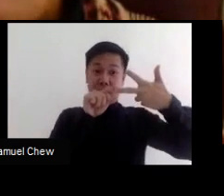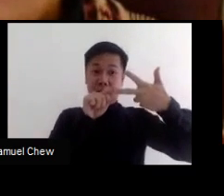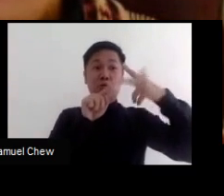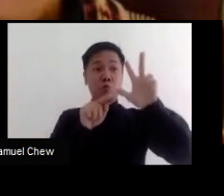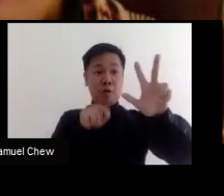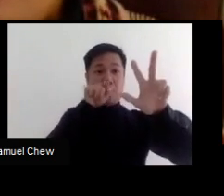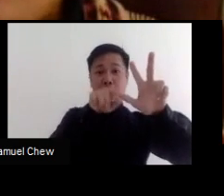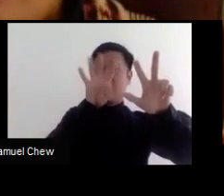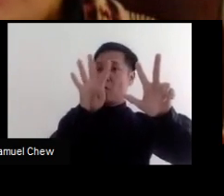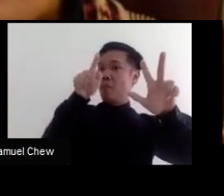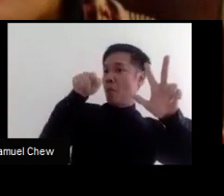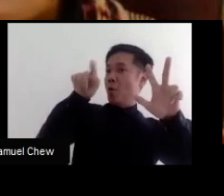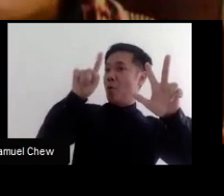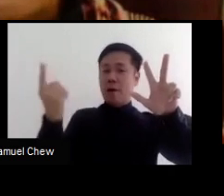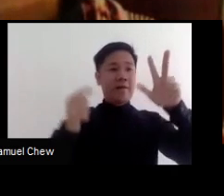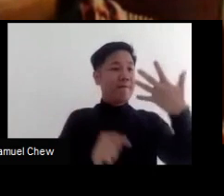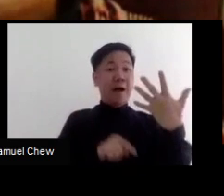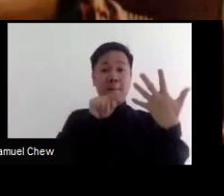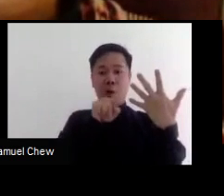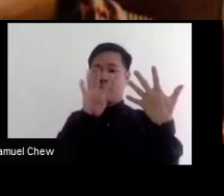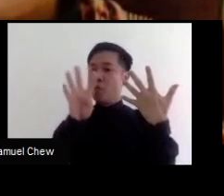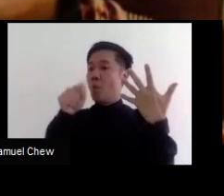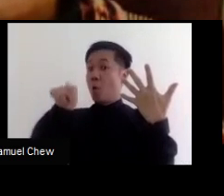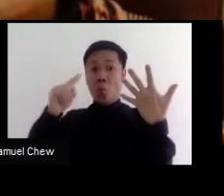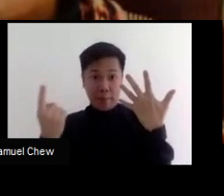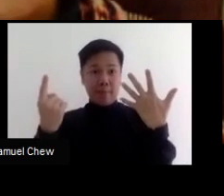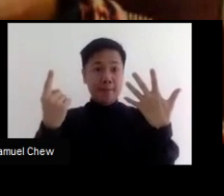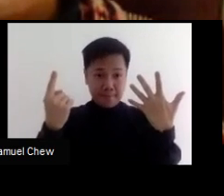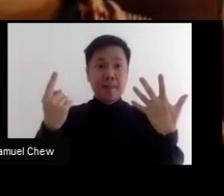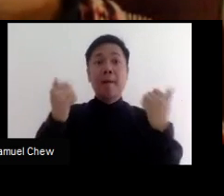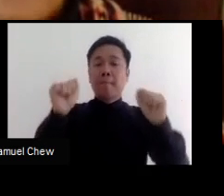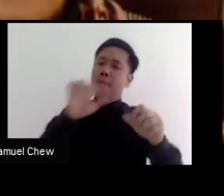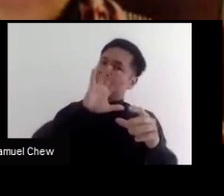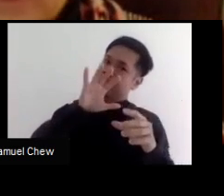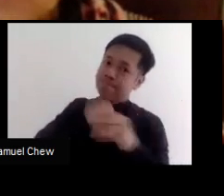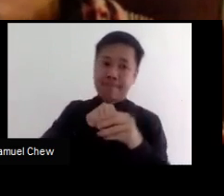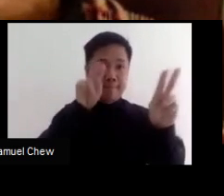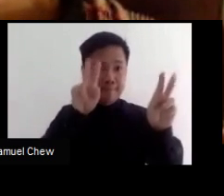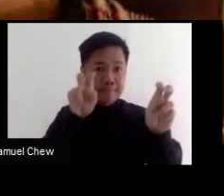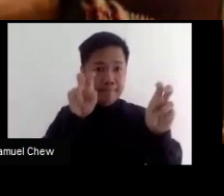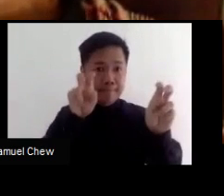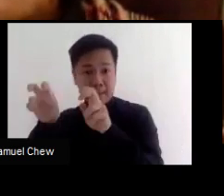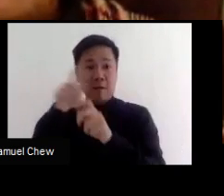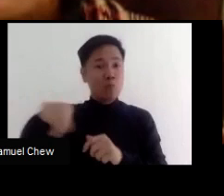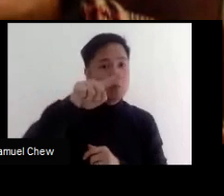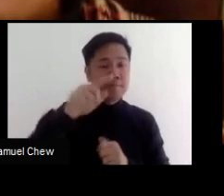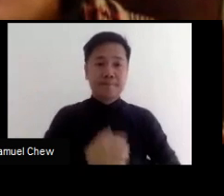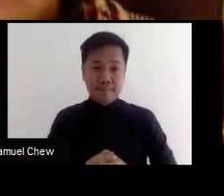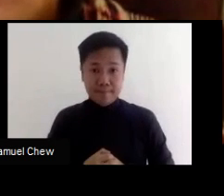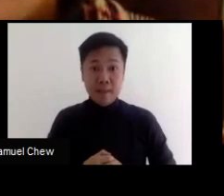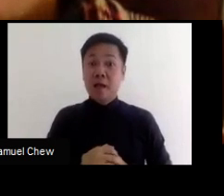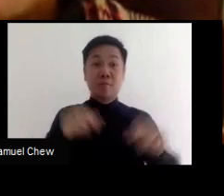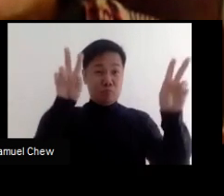and 5.4.1 will be also included in the thematic area of aging, the thematic area